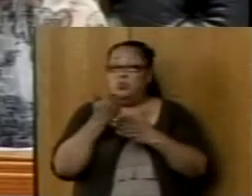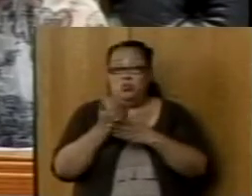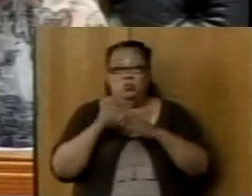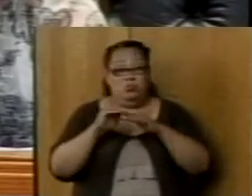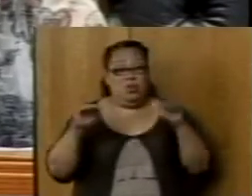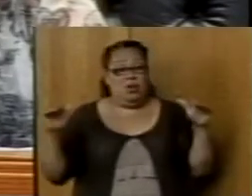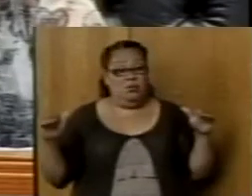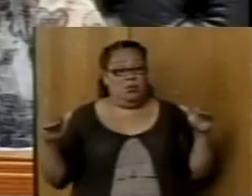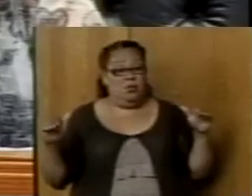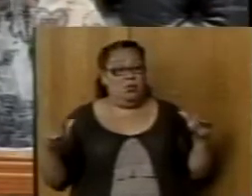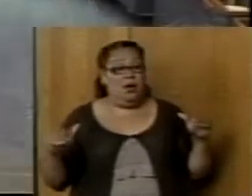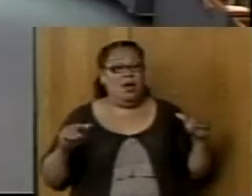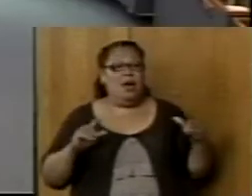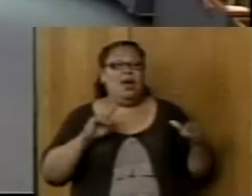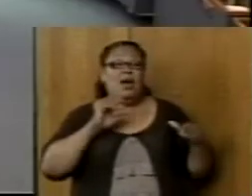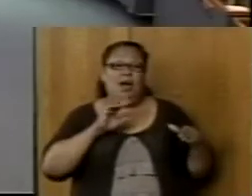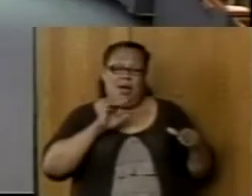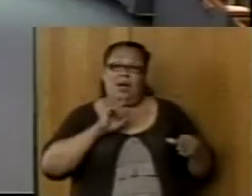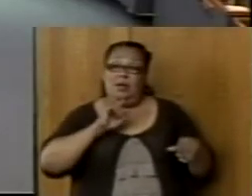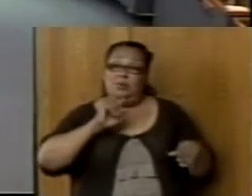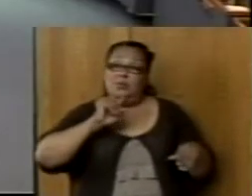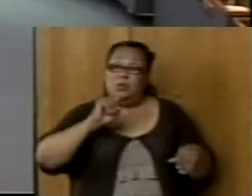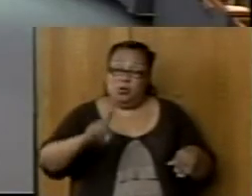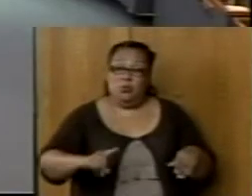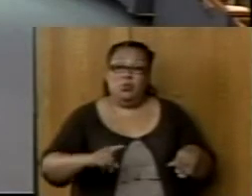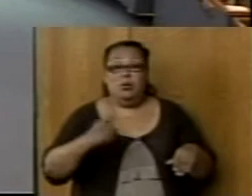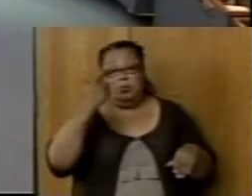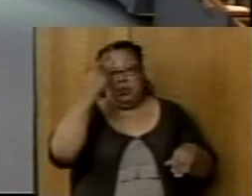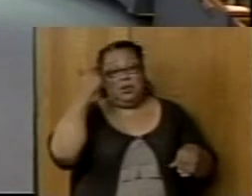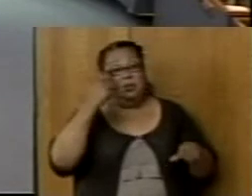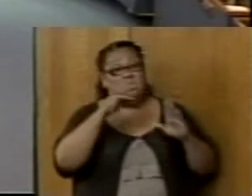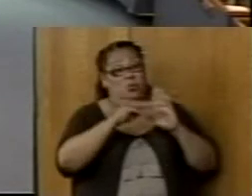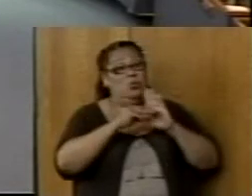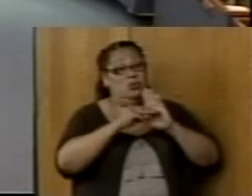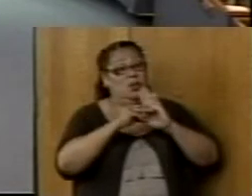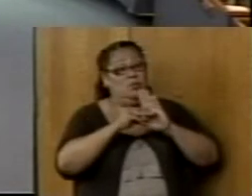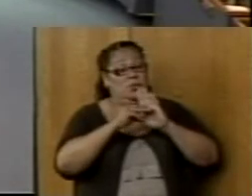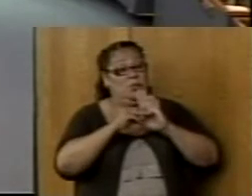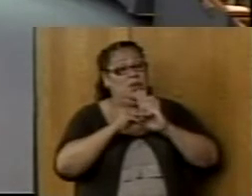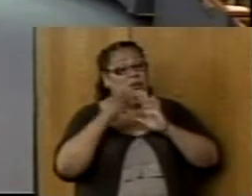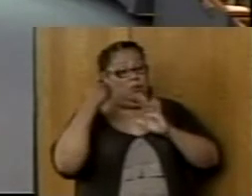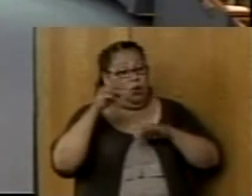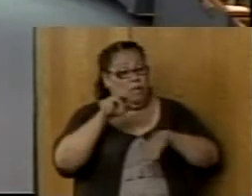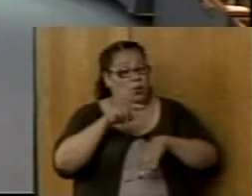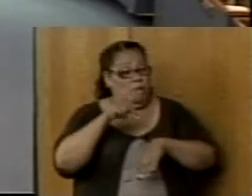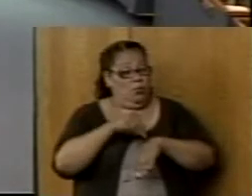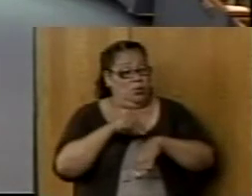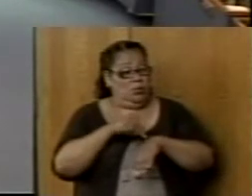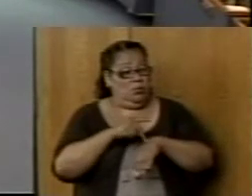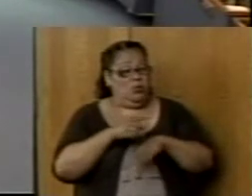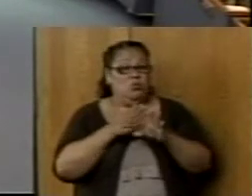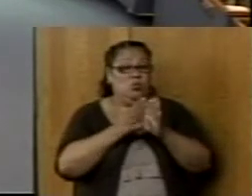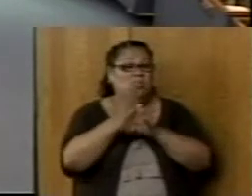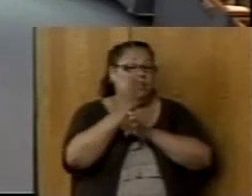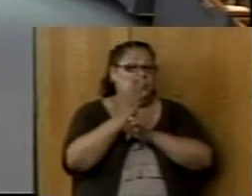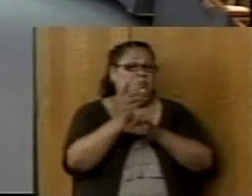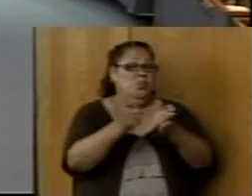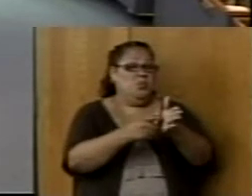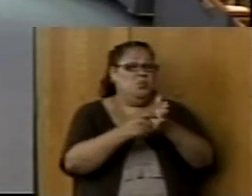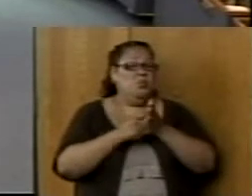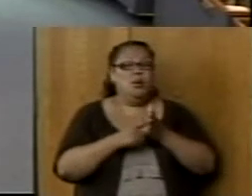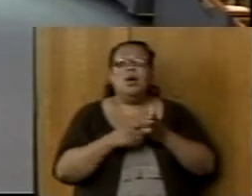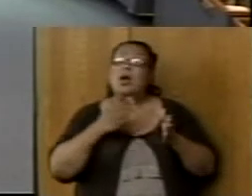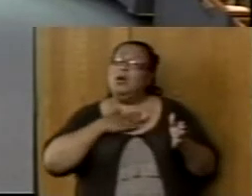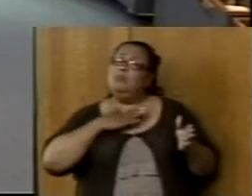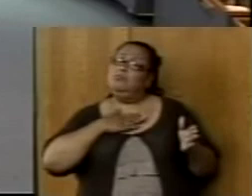platform? Absolutely, because they're going to have to be the model for their principals, Definitely. so that's going to be one of the major requirements. And I